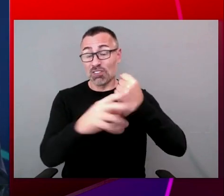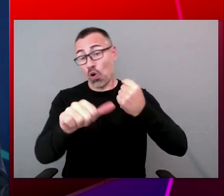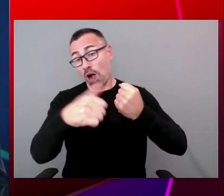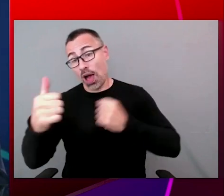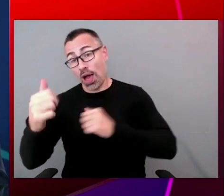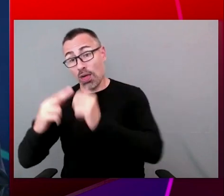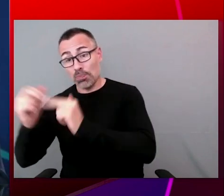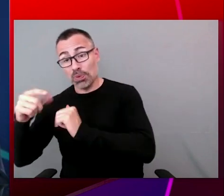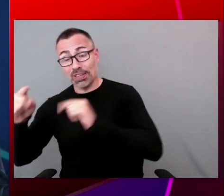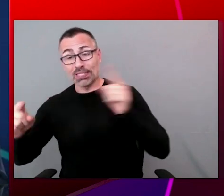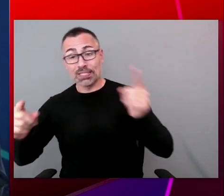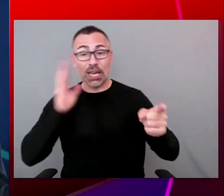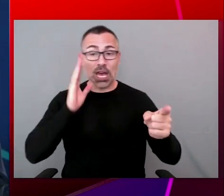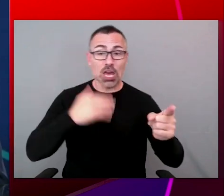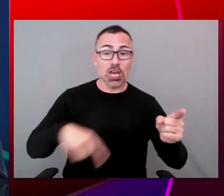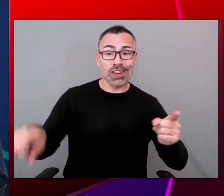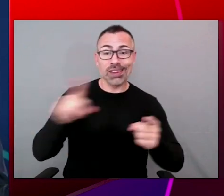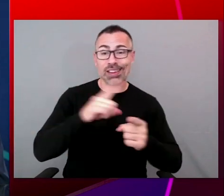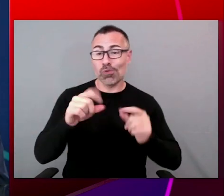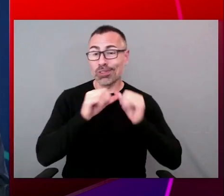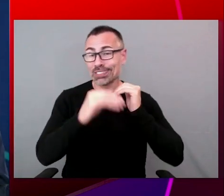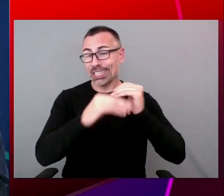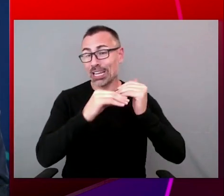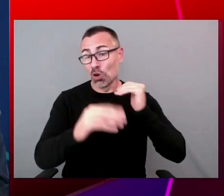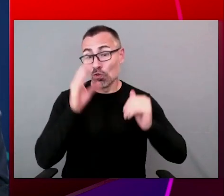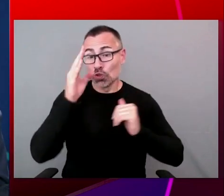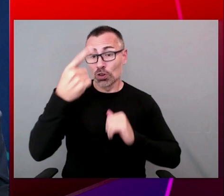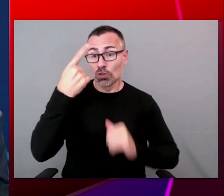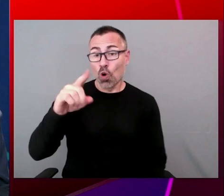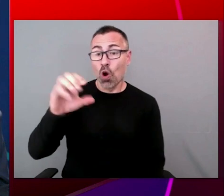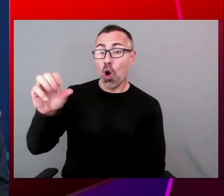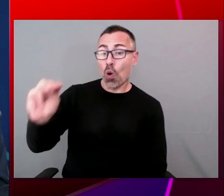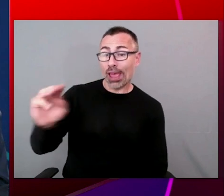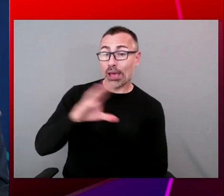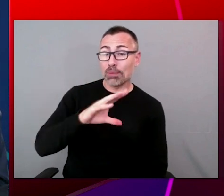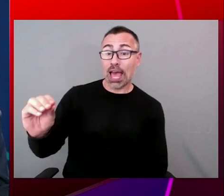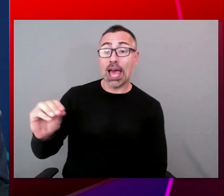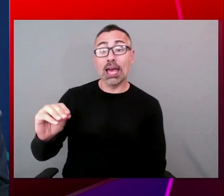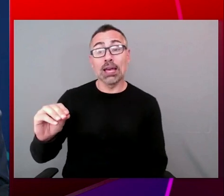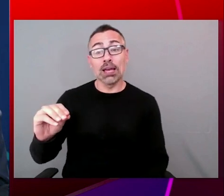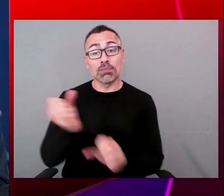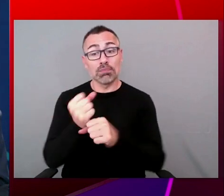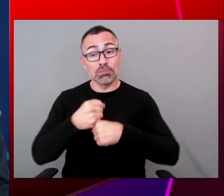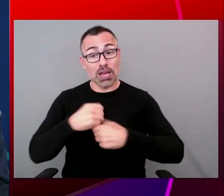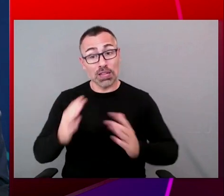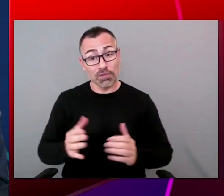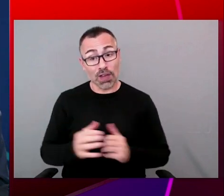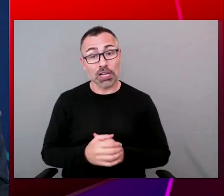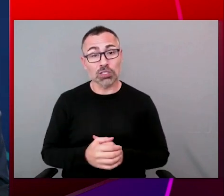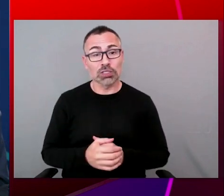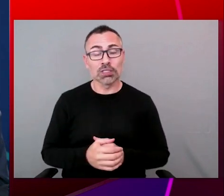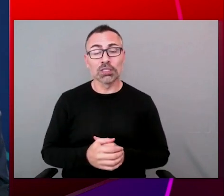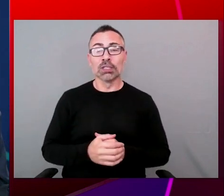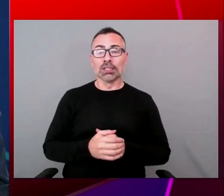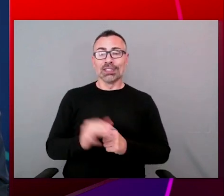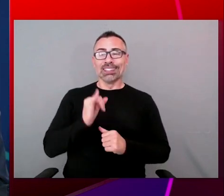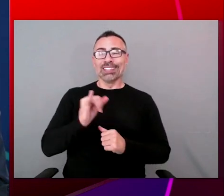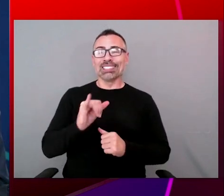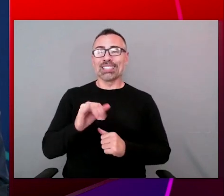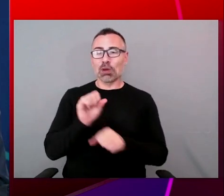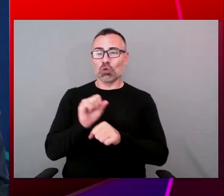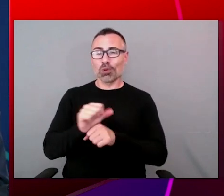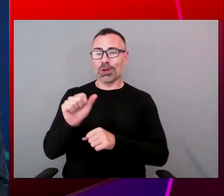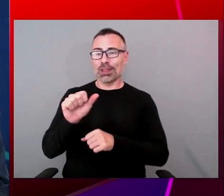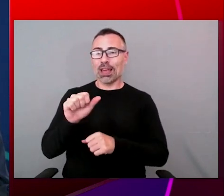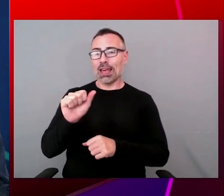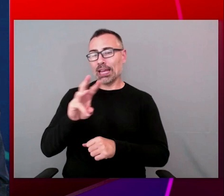within those OEMs and manufacturers. Yeah, and I'd say for me, it's working with like AWS and Amazon's taking the lead on this. Like we've seen the